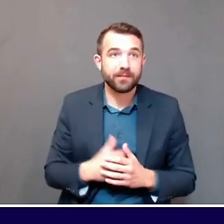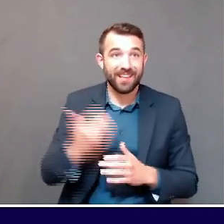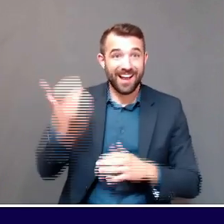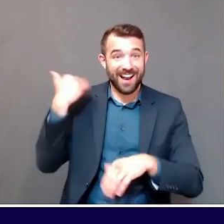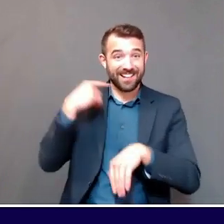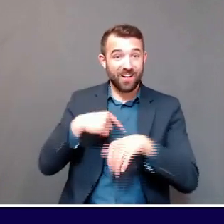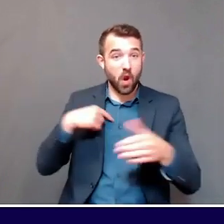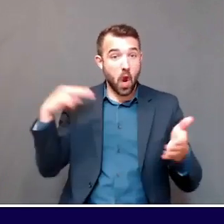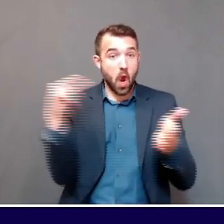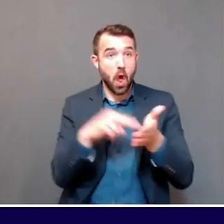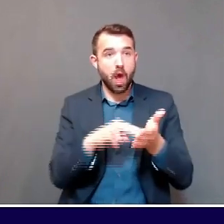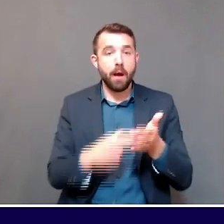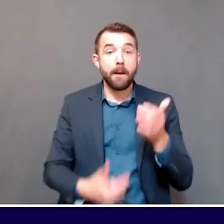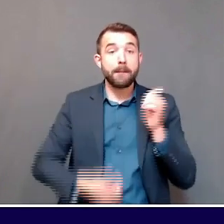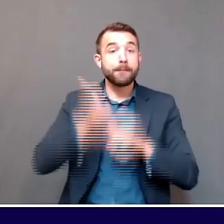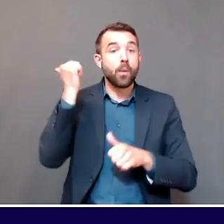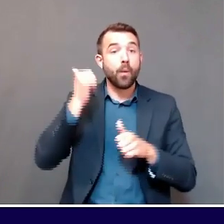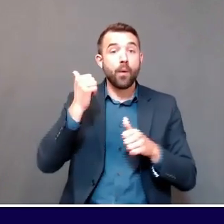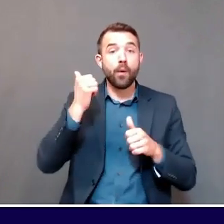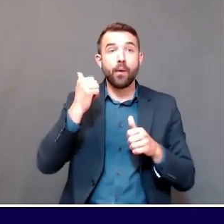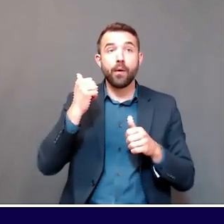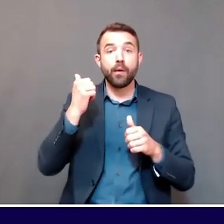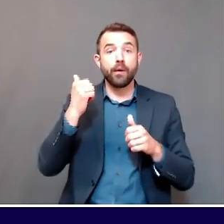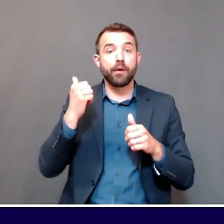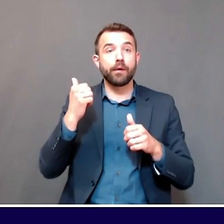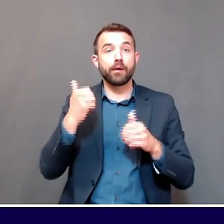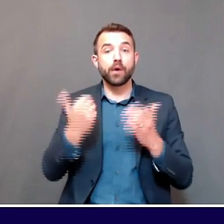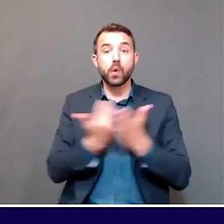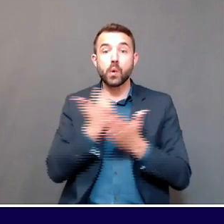bulk of cases that